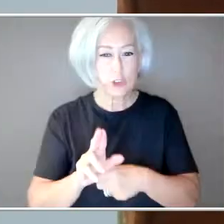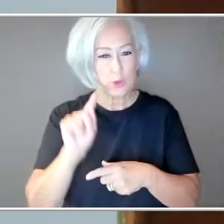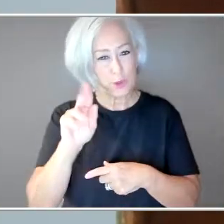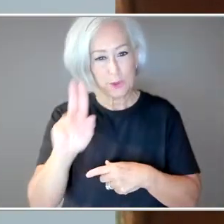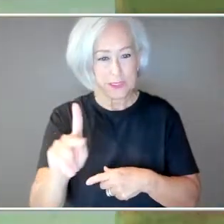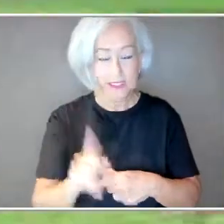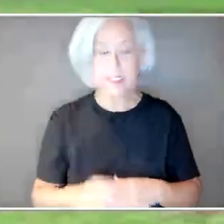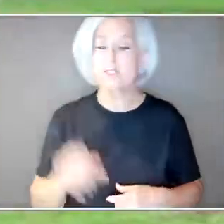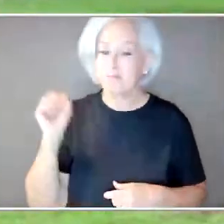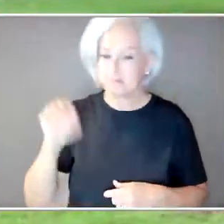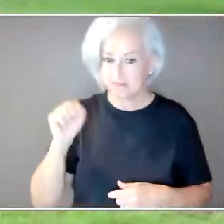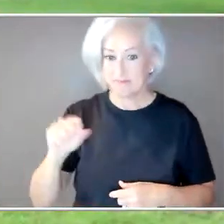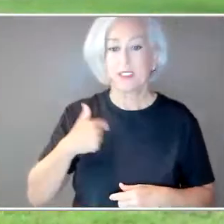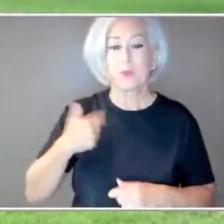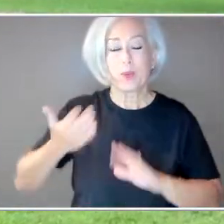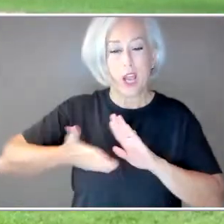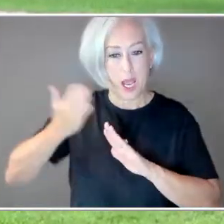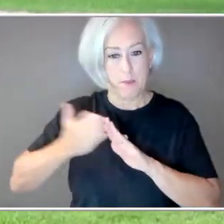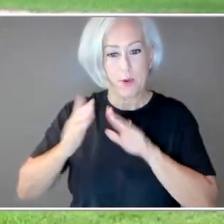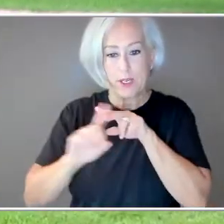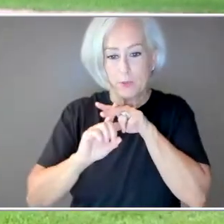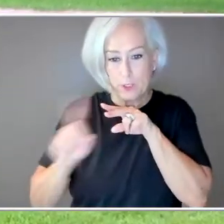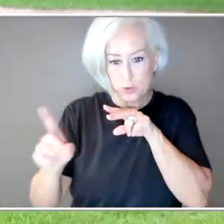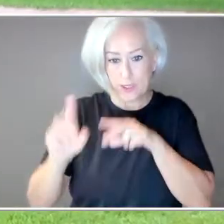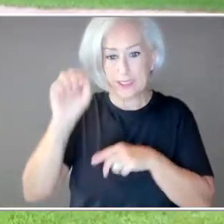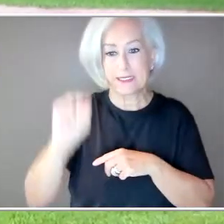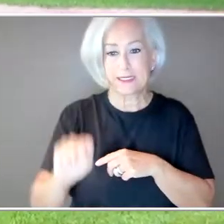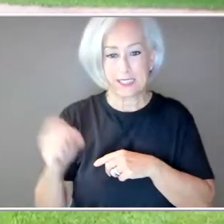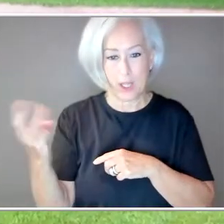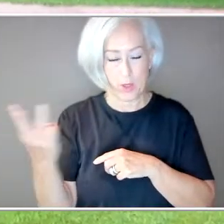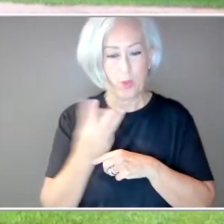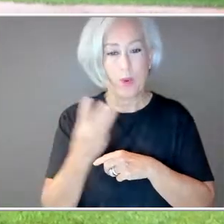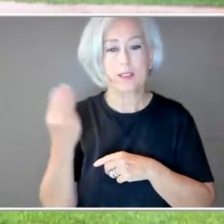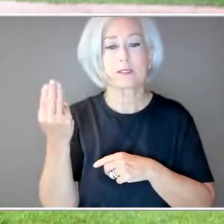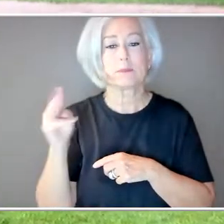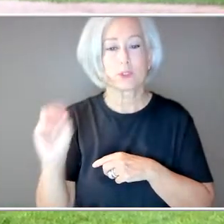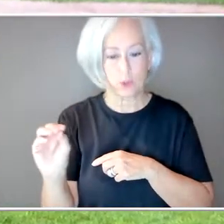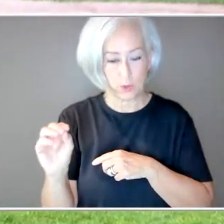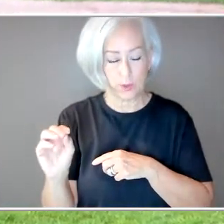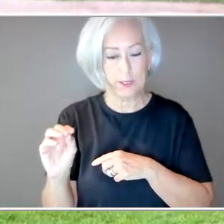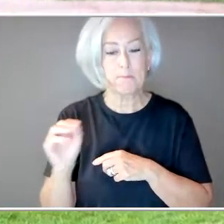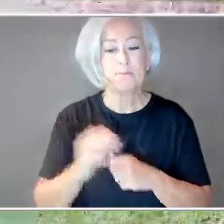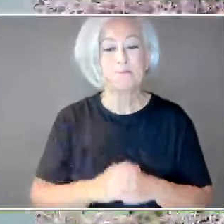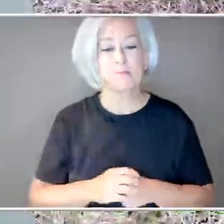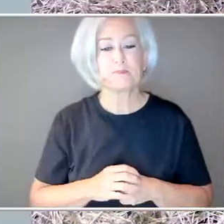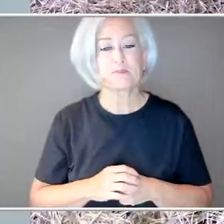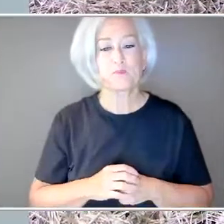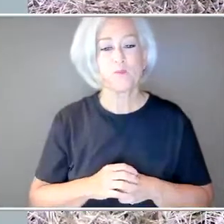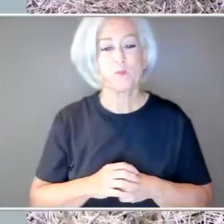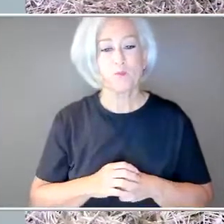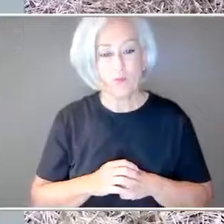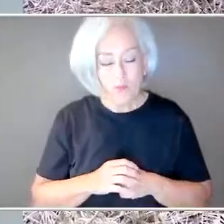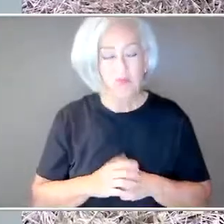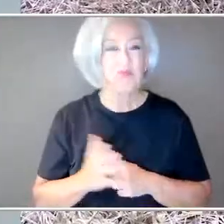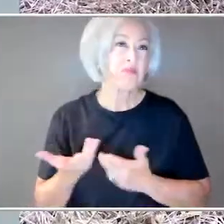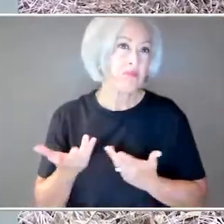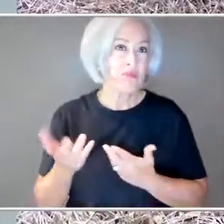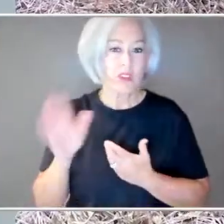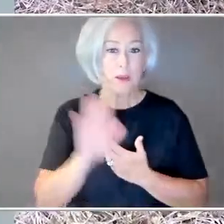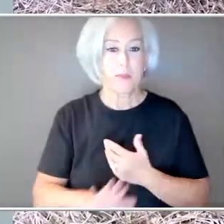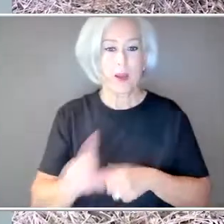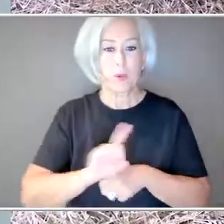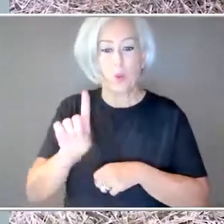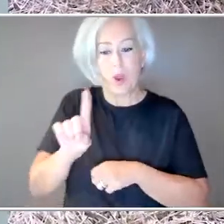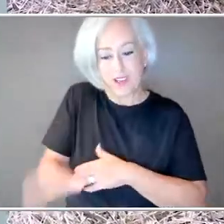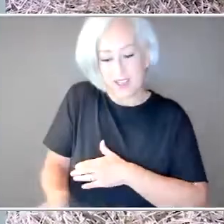retreat center in southwestern Missouri, and about 1 o'clock in the morning, my